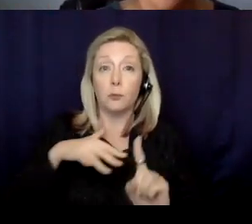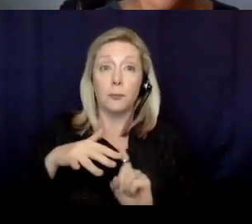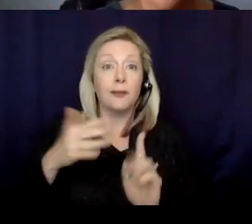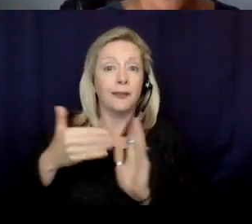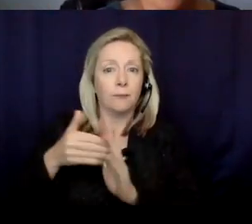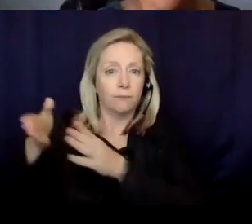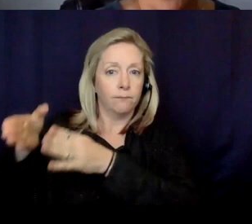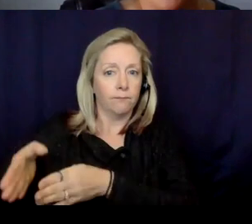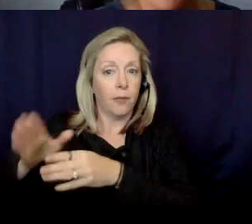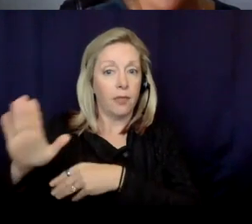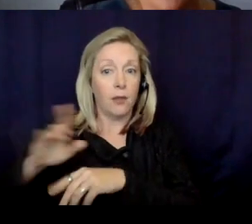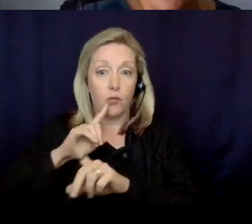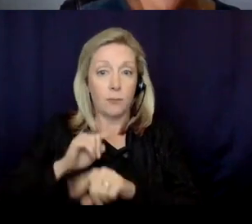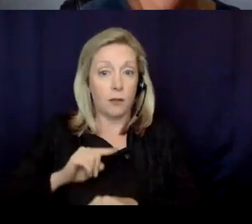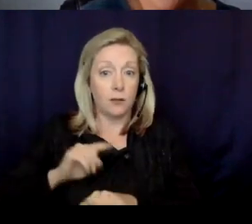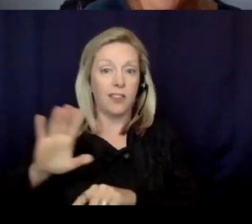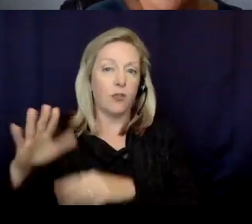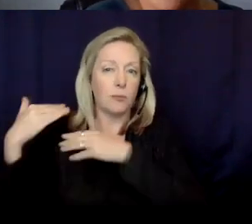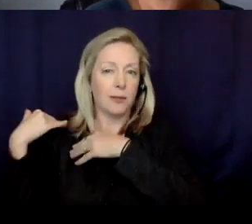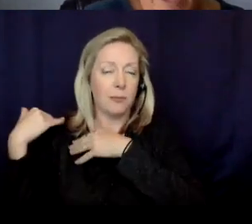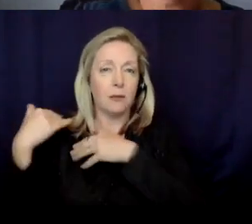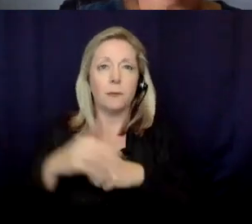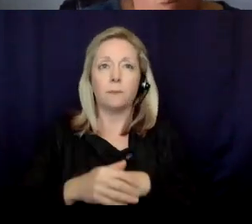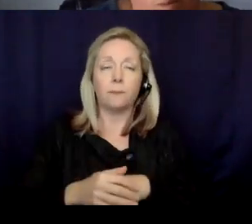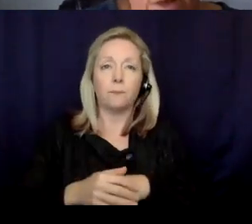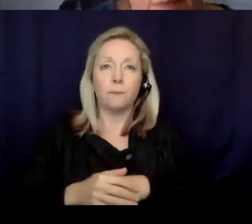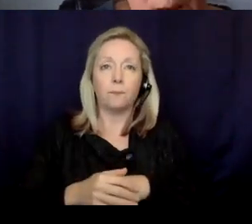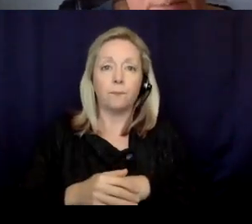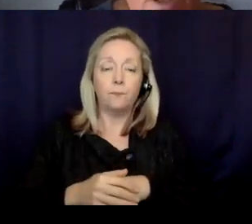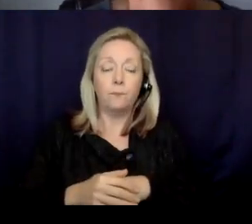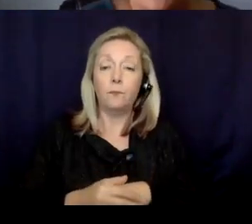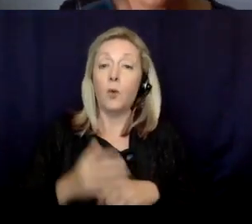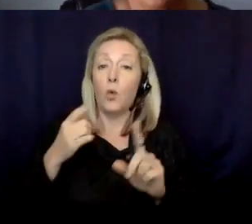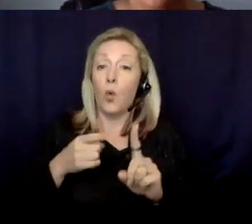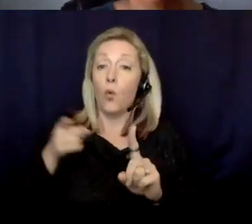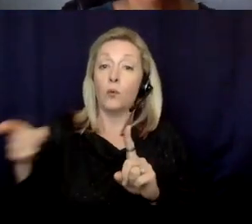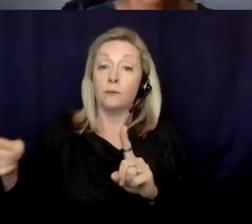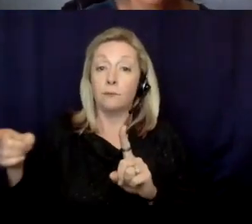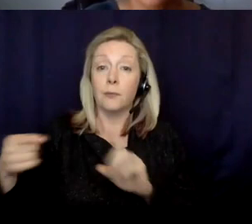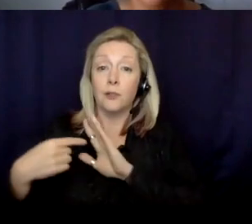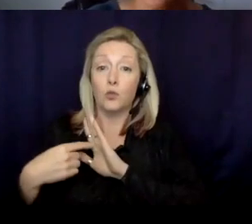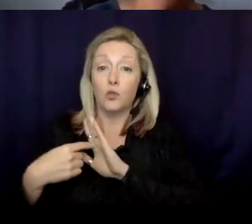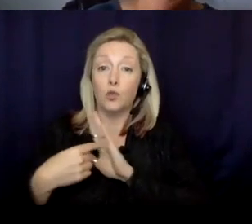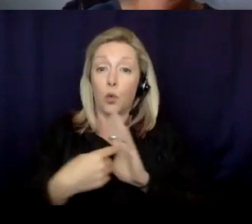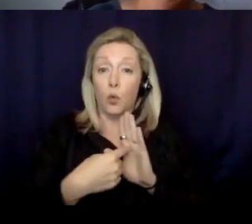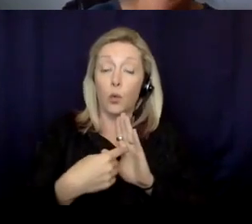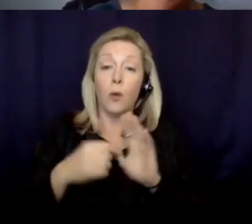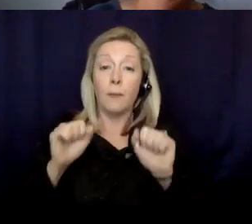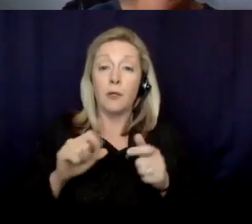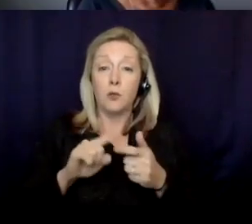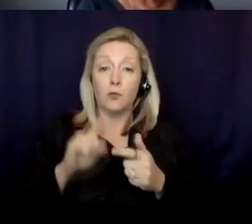individual. This is their responsibility. So we want them to demonstrate the ability to